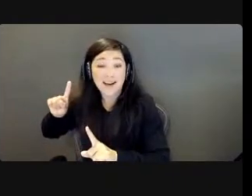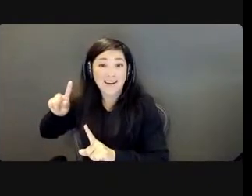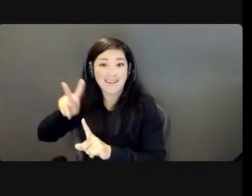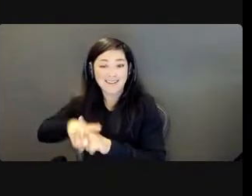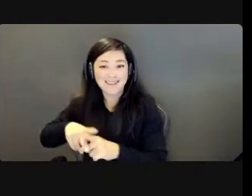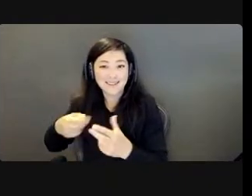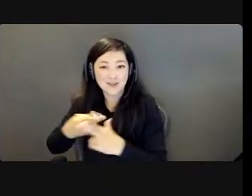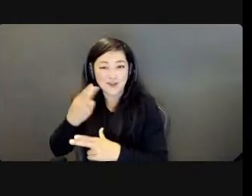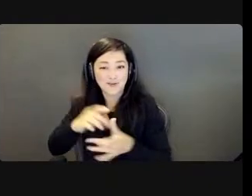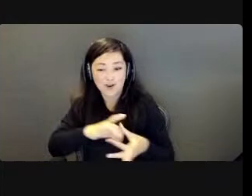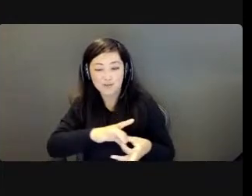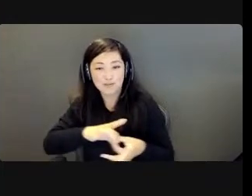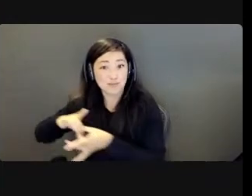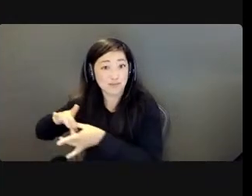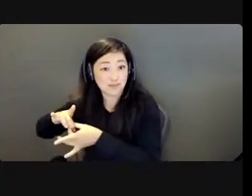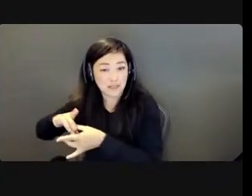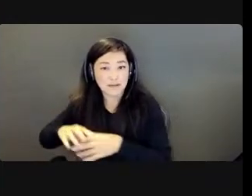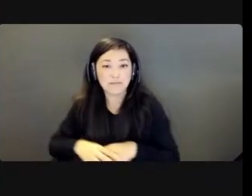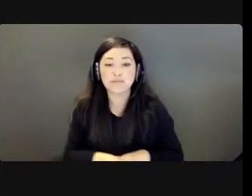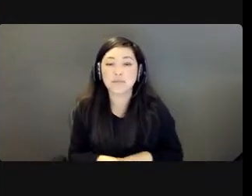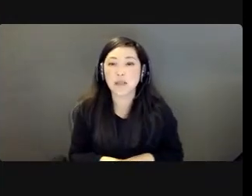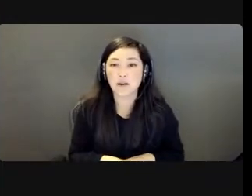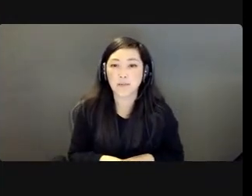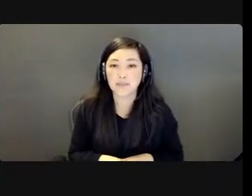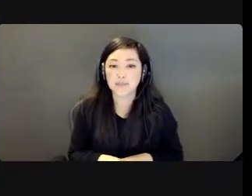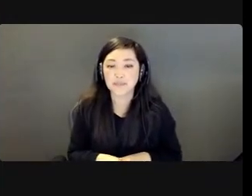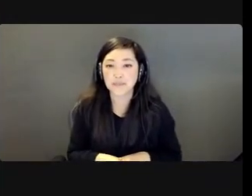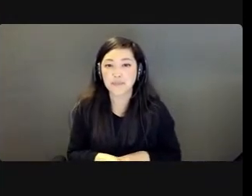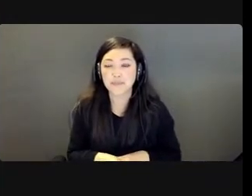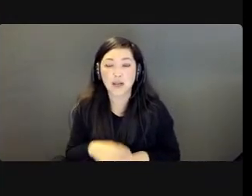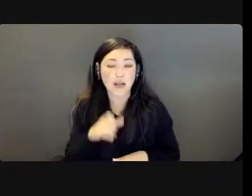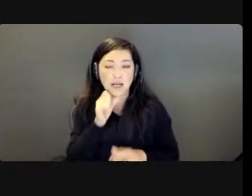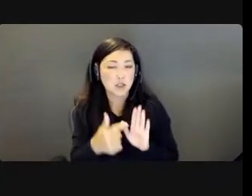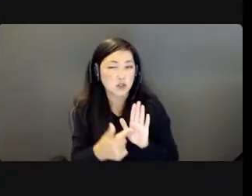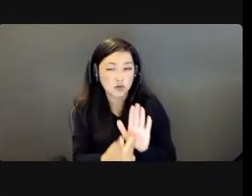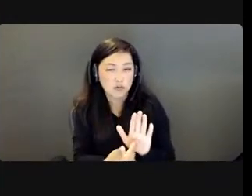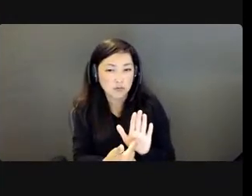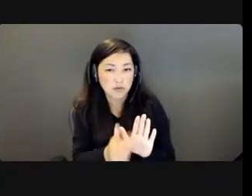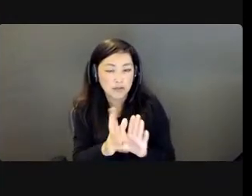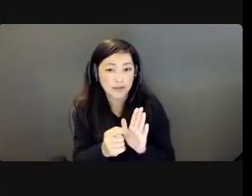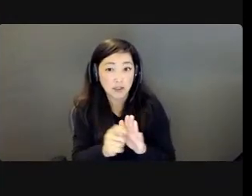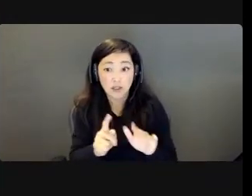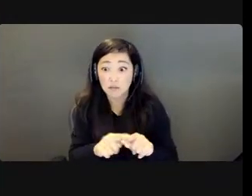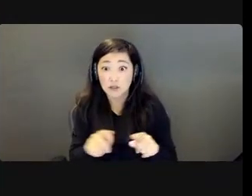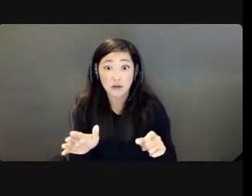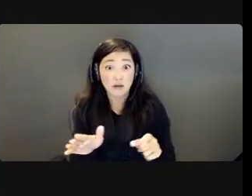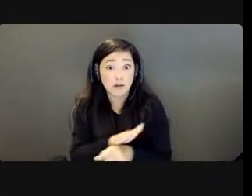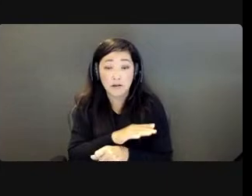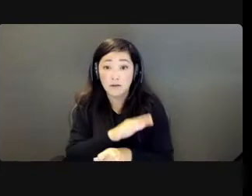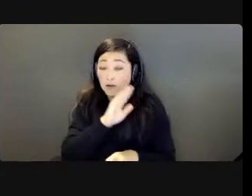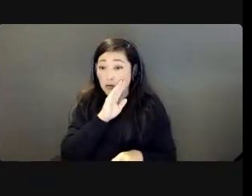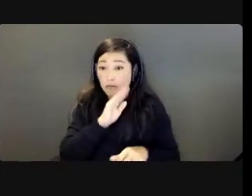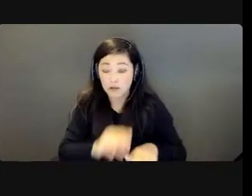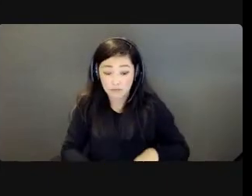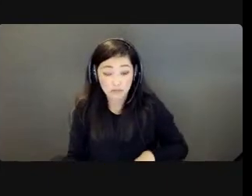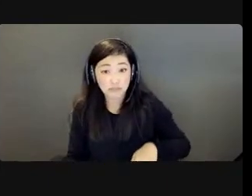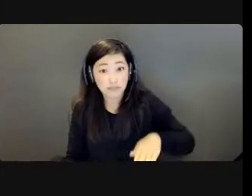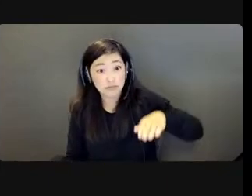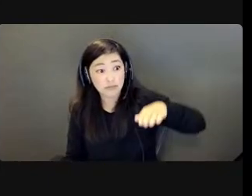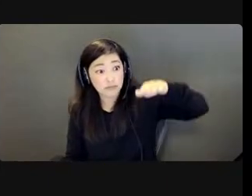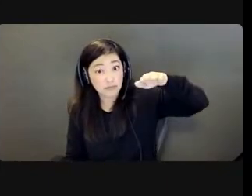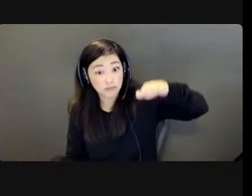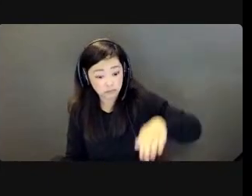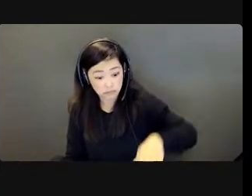up. And then I didn't show in the video, but my entire bed actually raises up